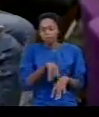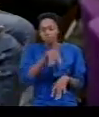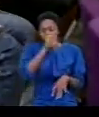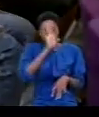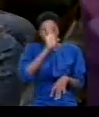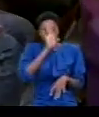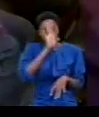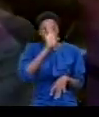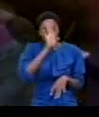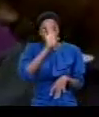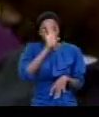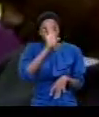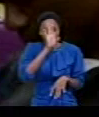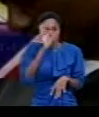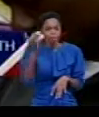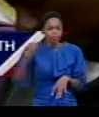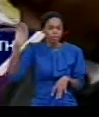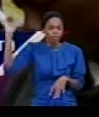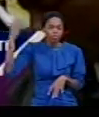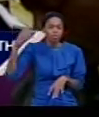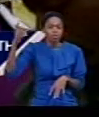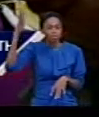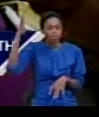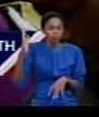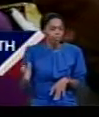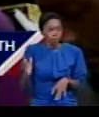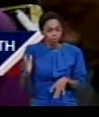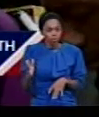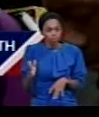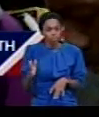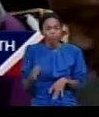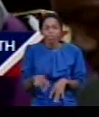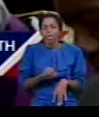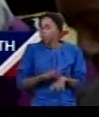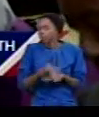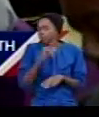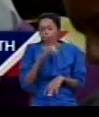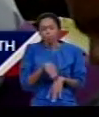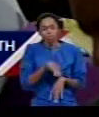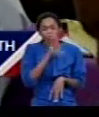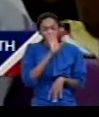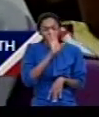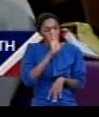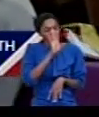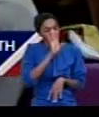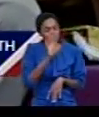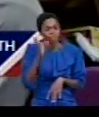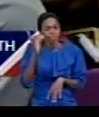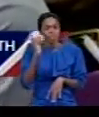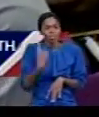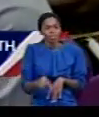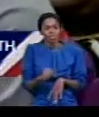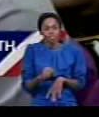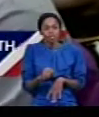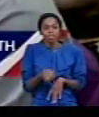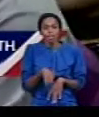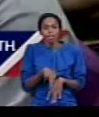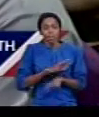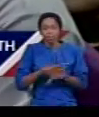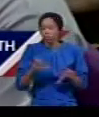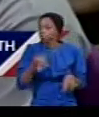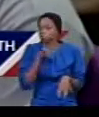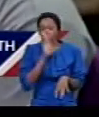the grace of God. I do not frustrate the grace of God. Those who